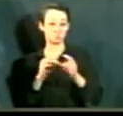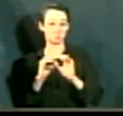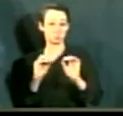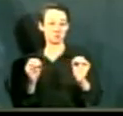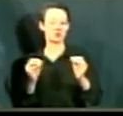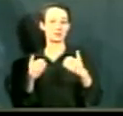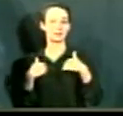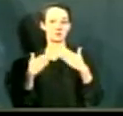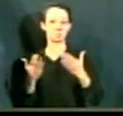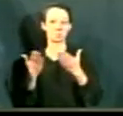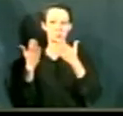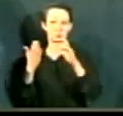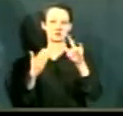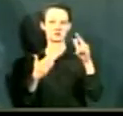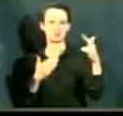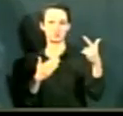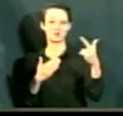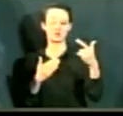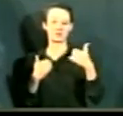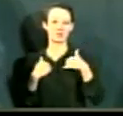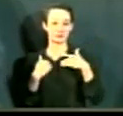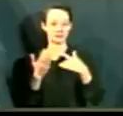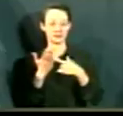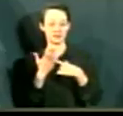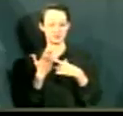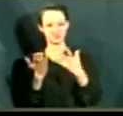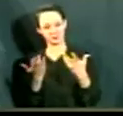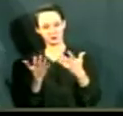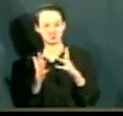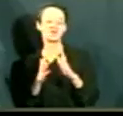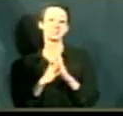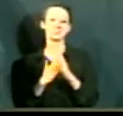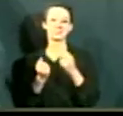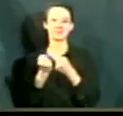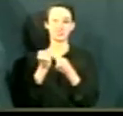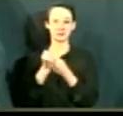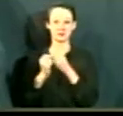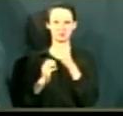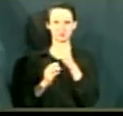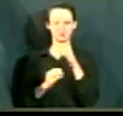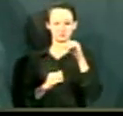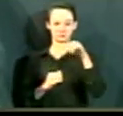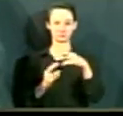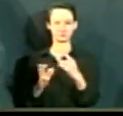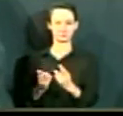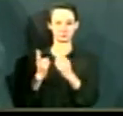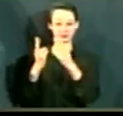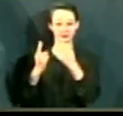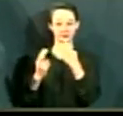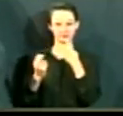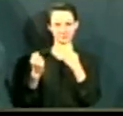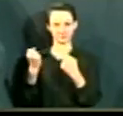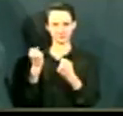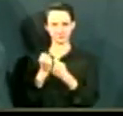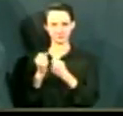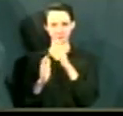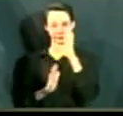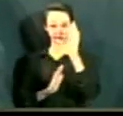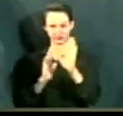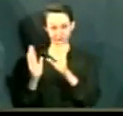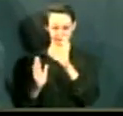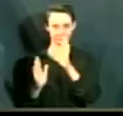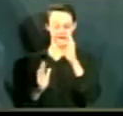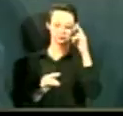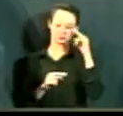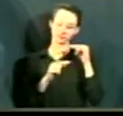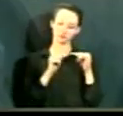floor, and we've had discussion. So all in favor of this resolution, say aye. Aye.